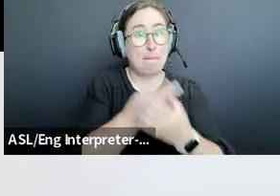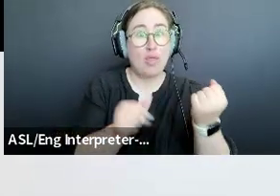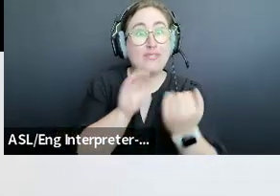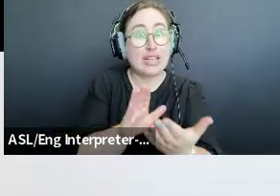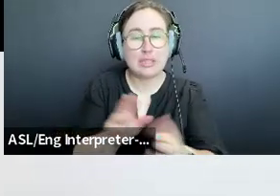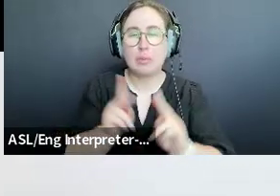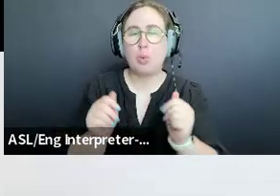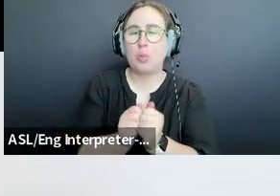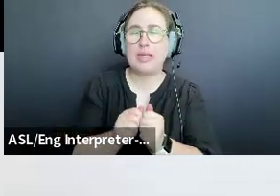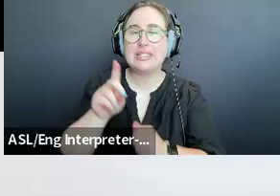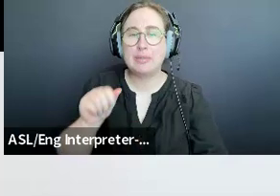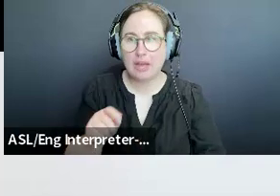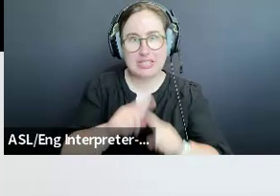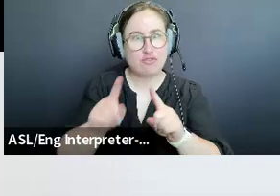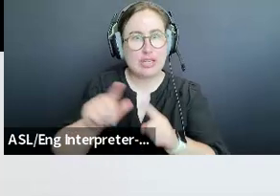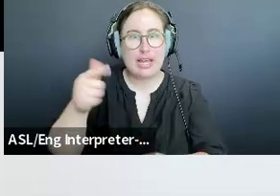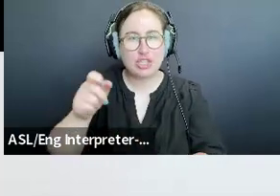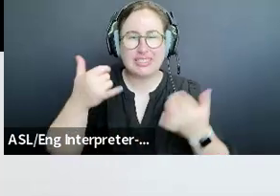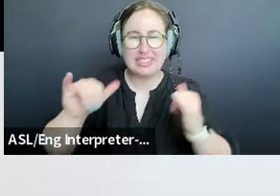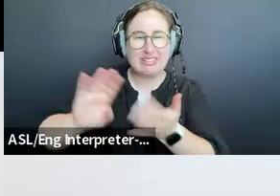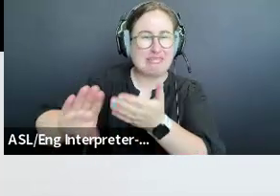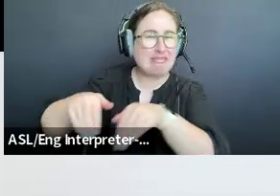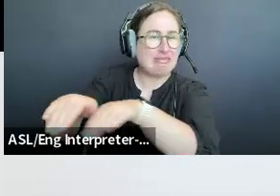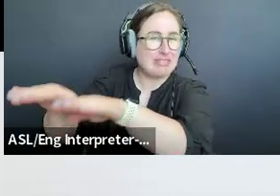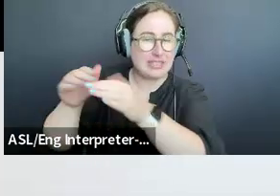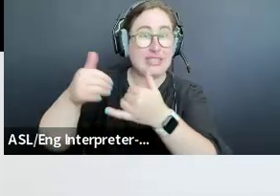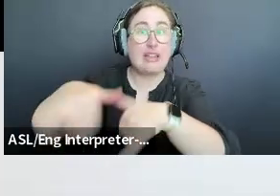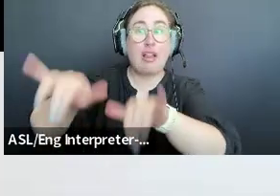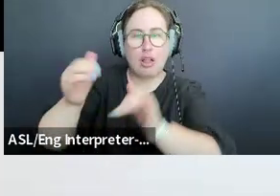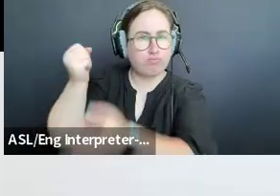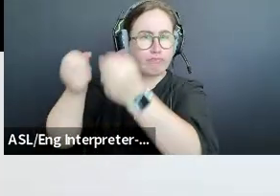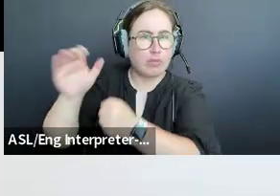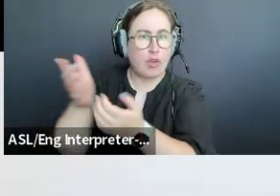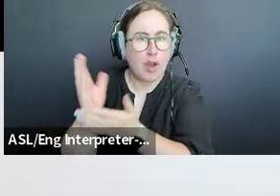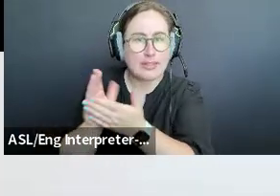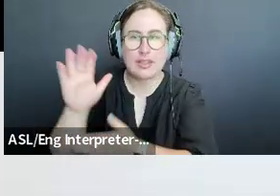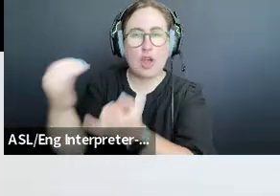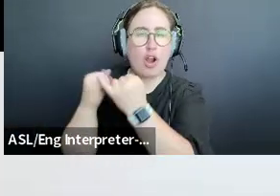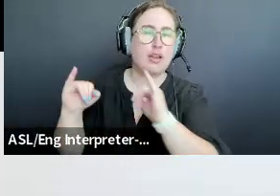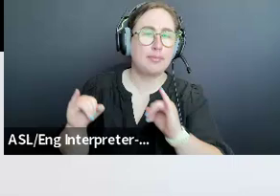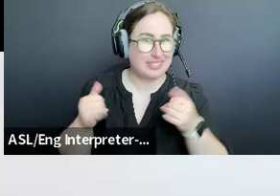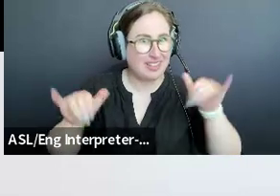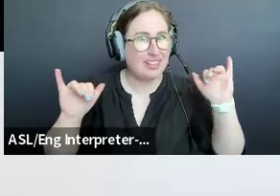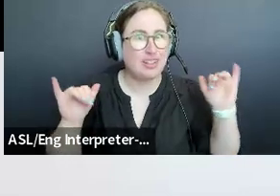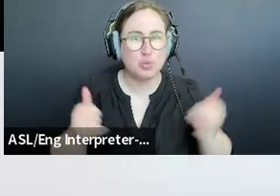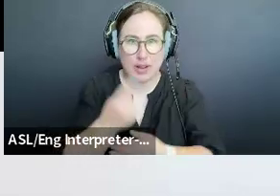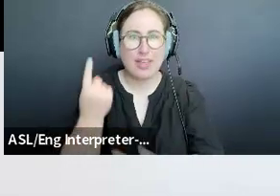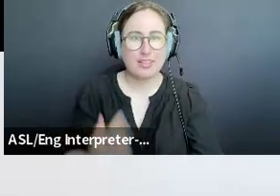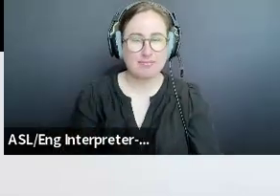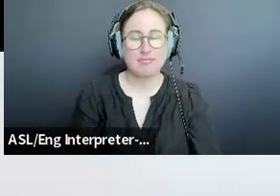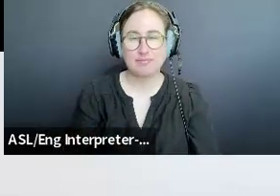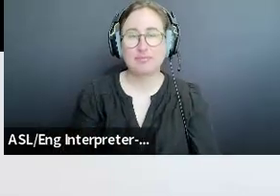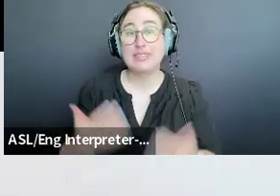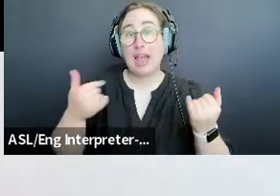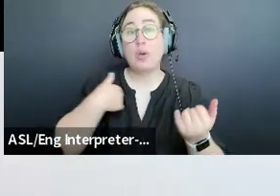with disabilities of all ages are still being shuttered away and stripped of their rights and autonomy. We're here today to